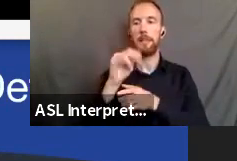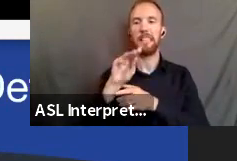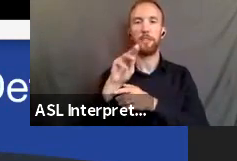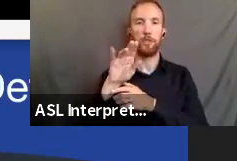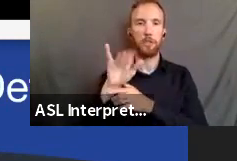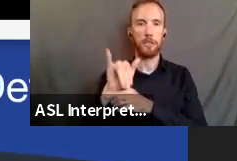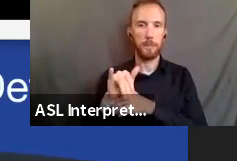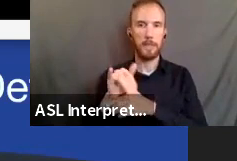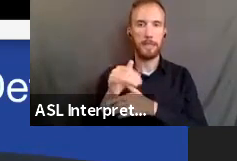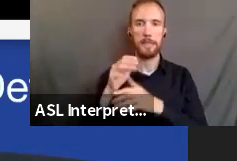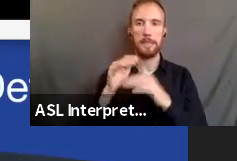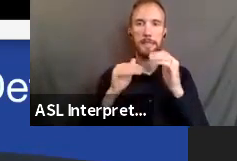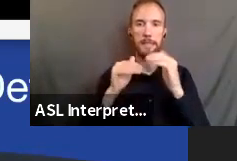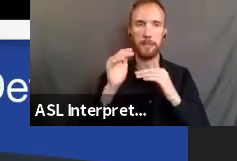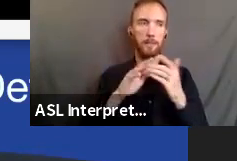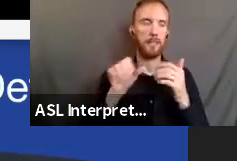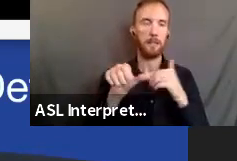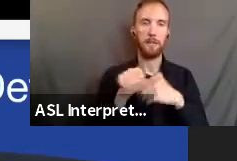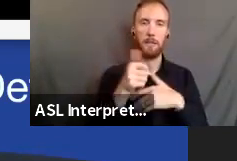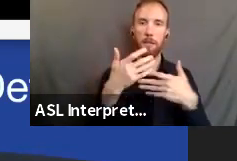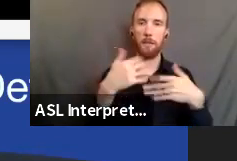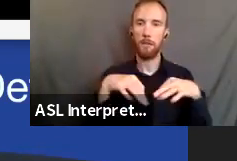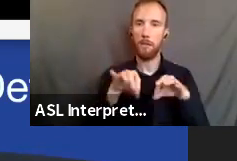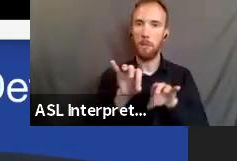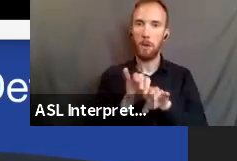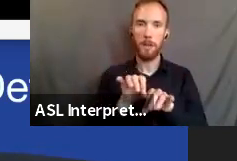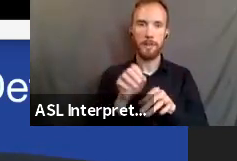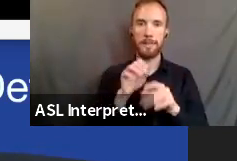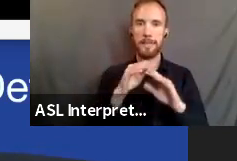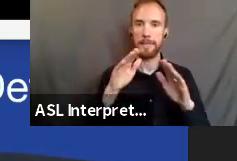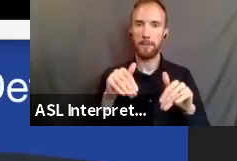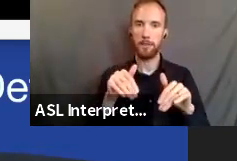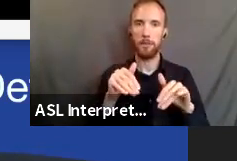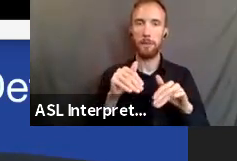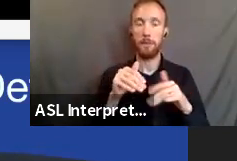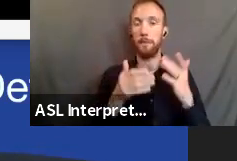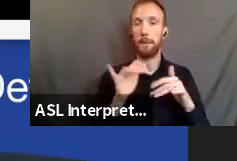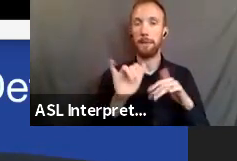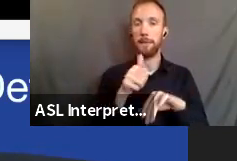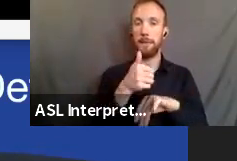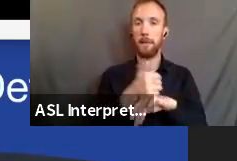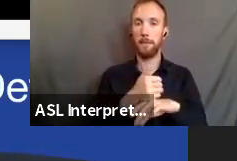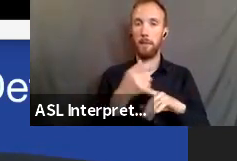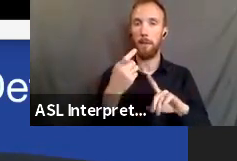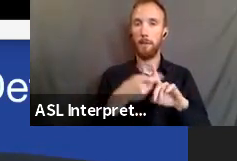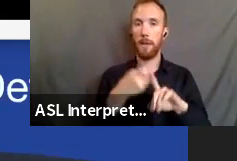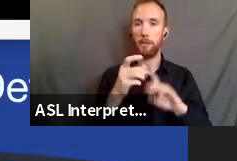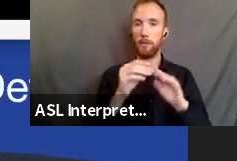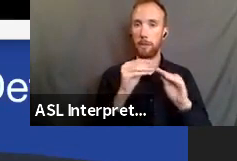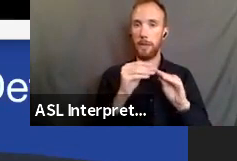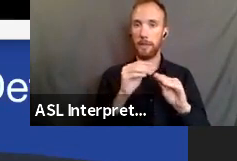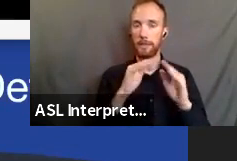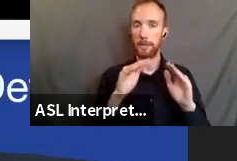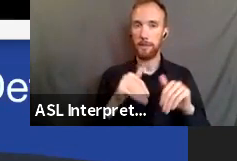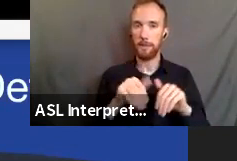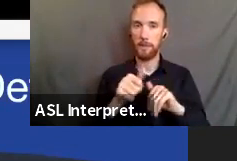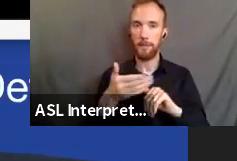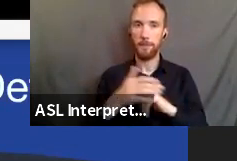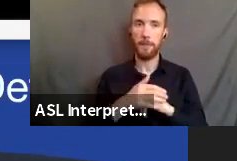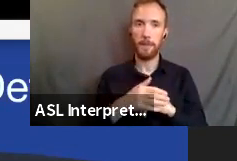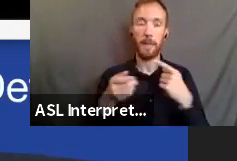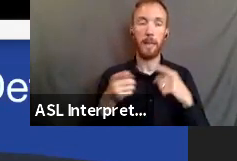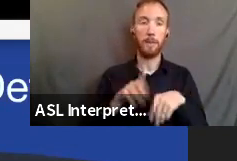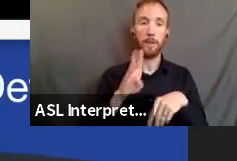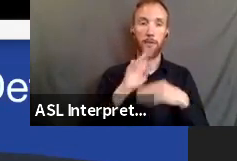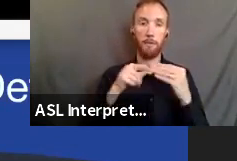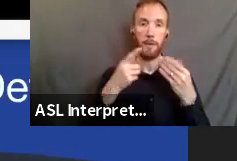remediation and building automation system repairs and replacements as we discussed during our community engagement meetings this budget